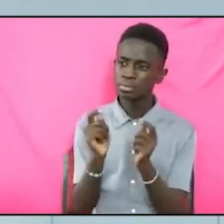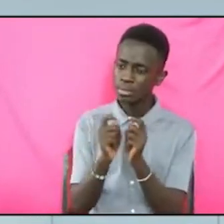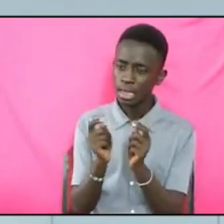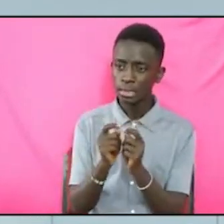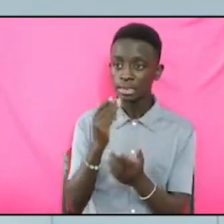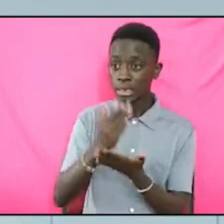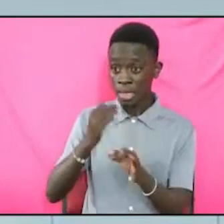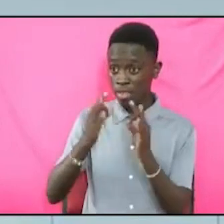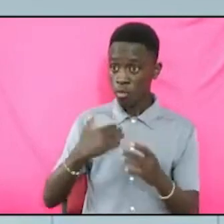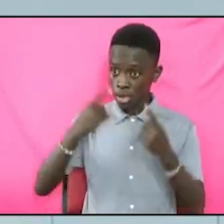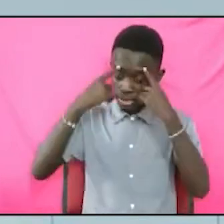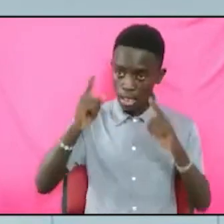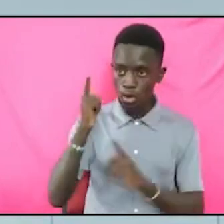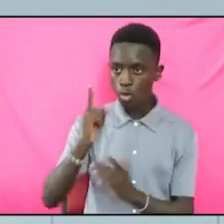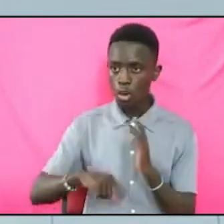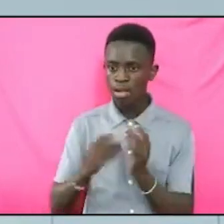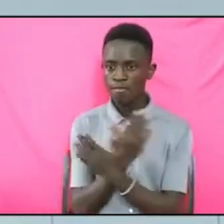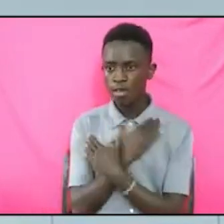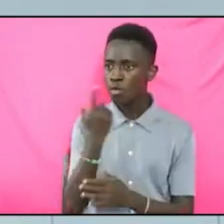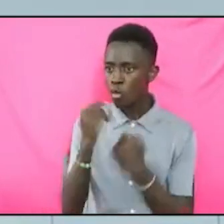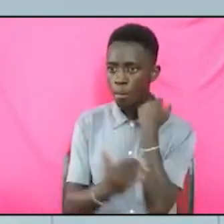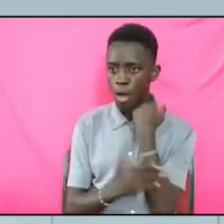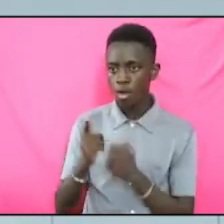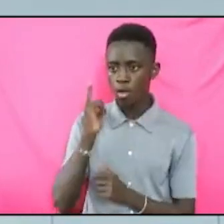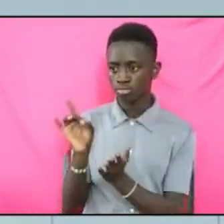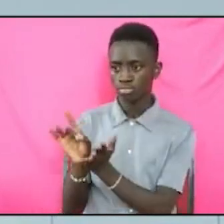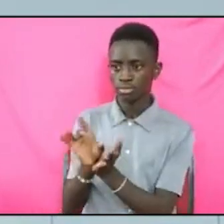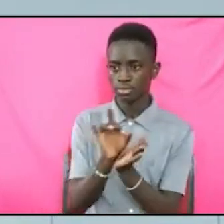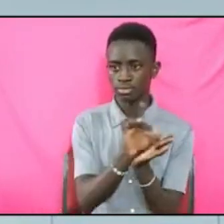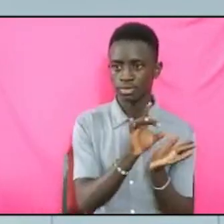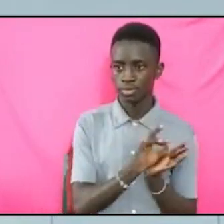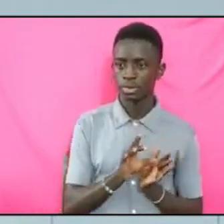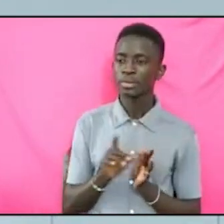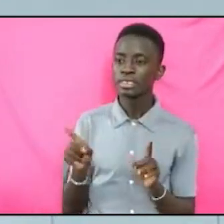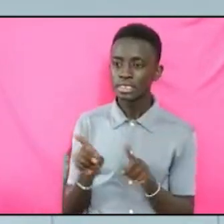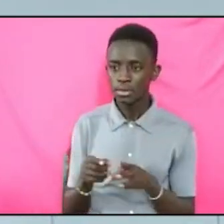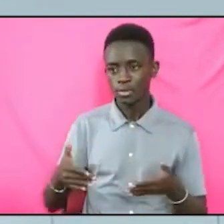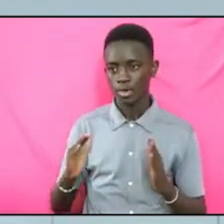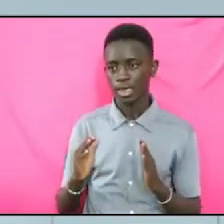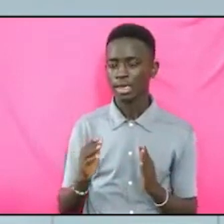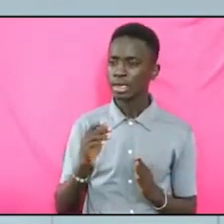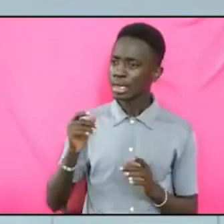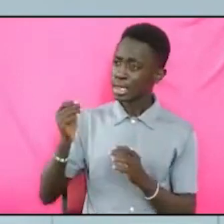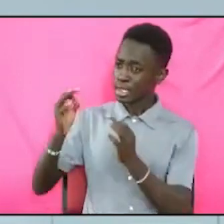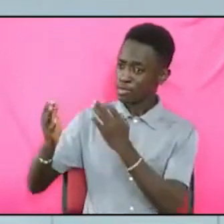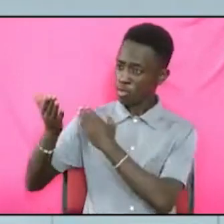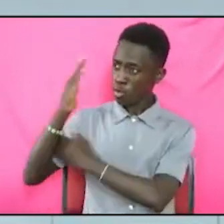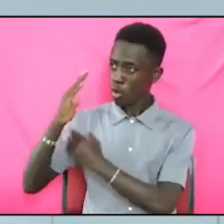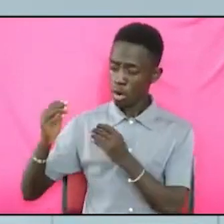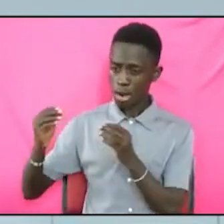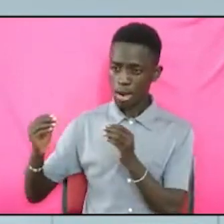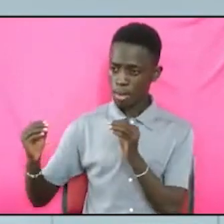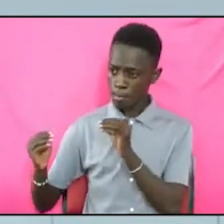life. It changes how we view family and family relationships. It changes how we view